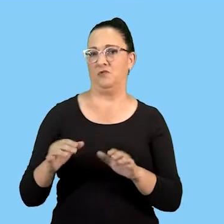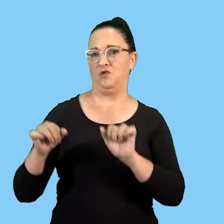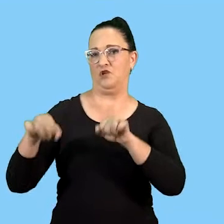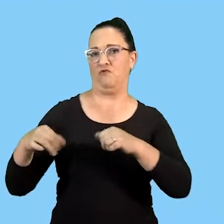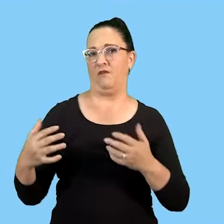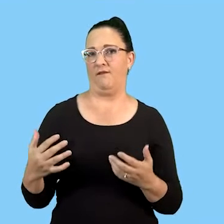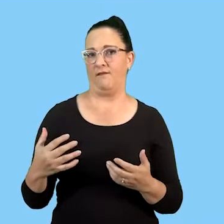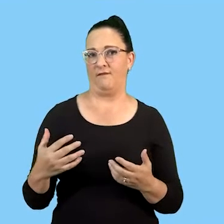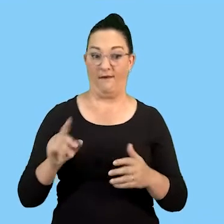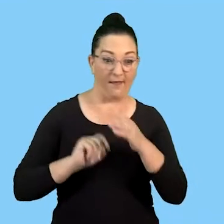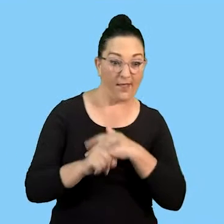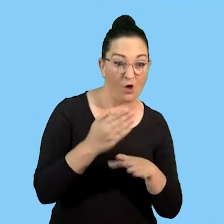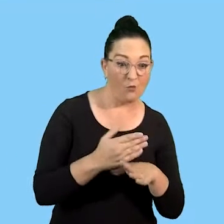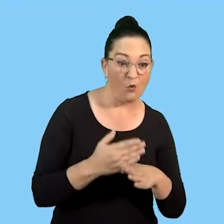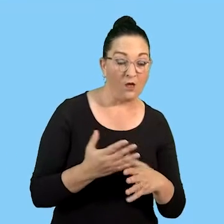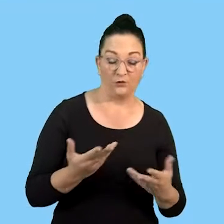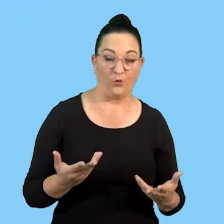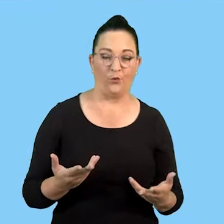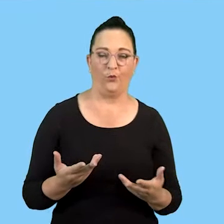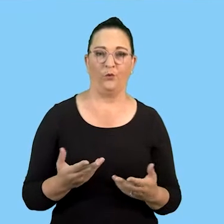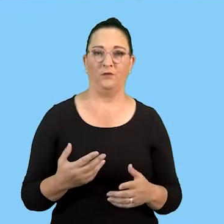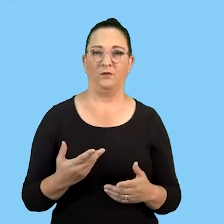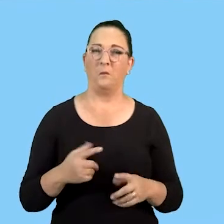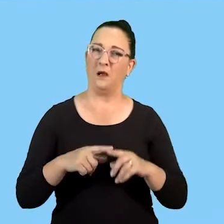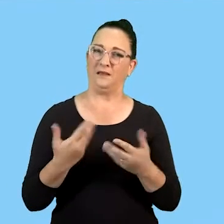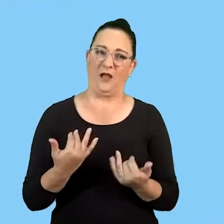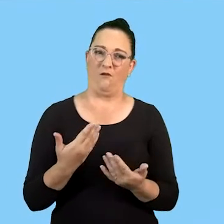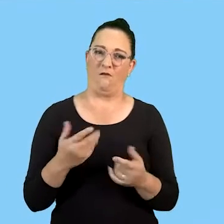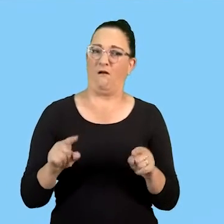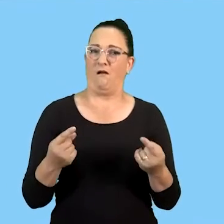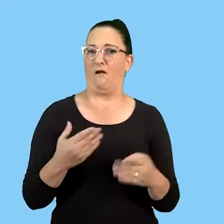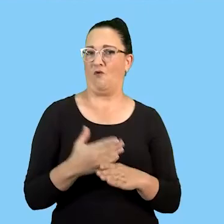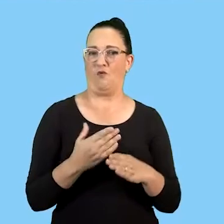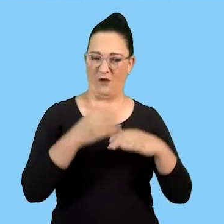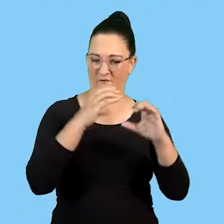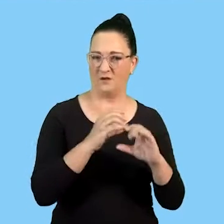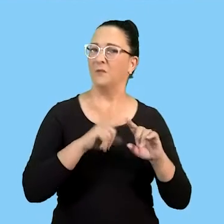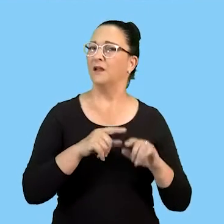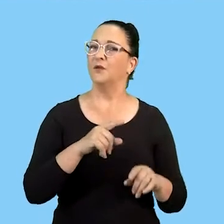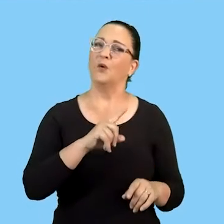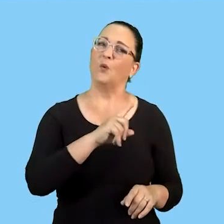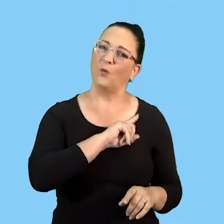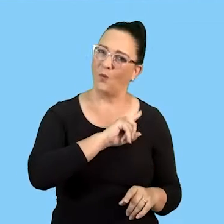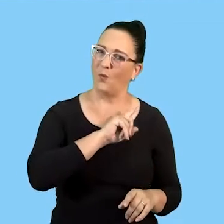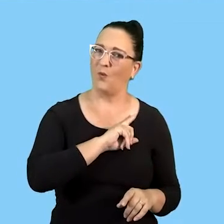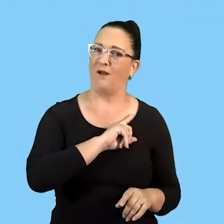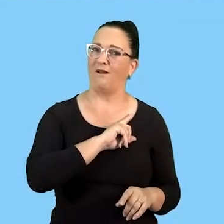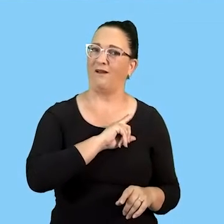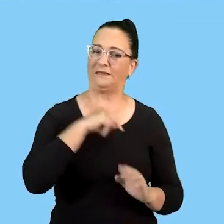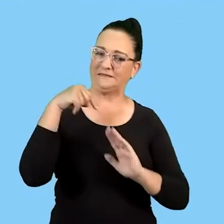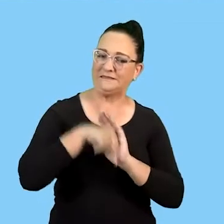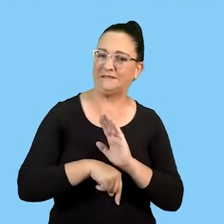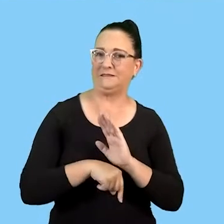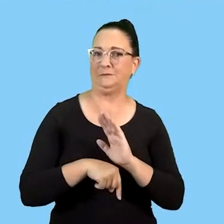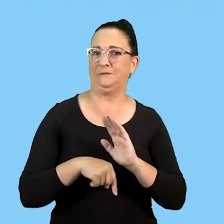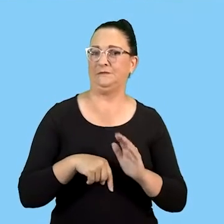people, they tend not to come to work or they tend not to be productive. But what is the real cause of this conflict? Because we need to get to